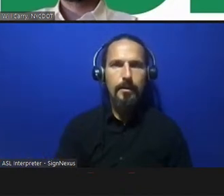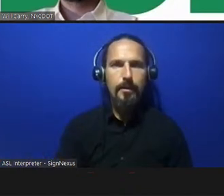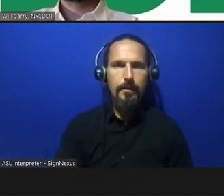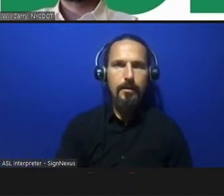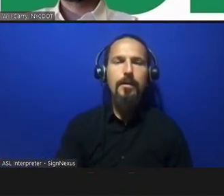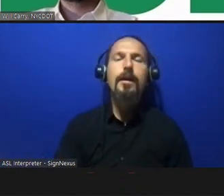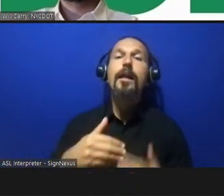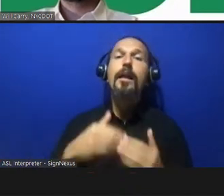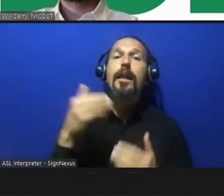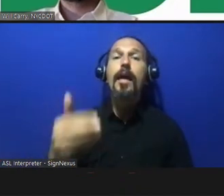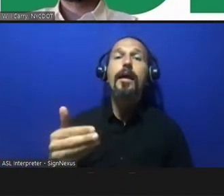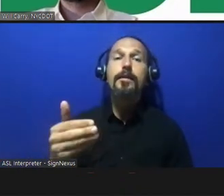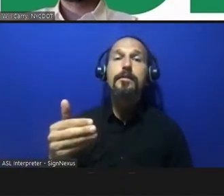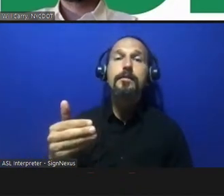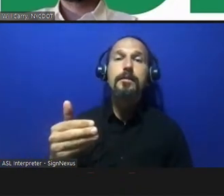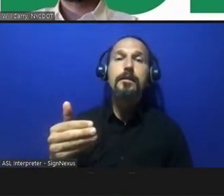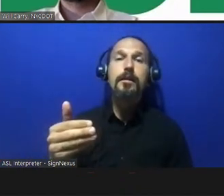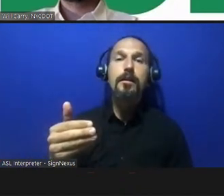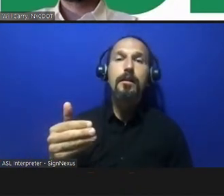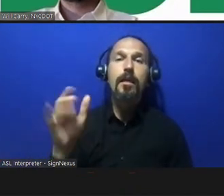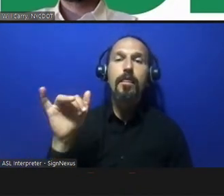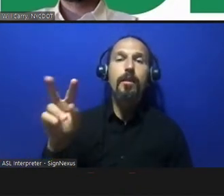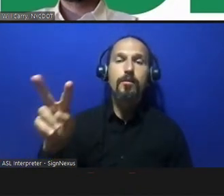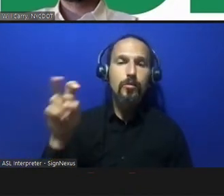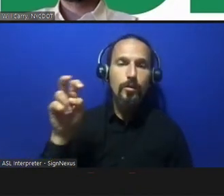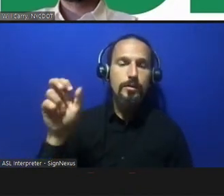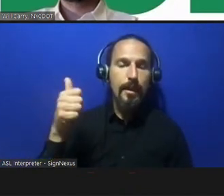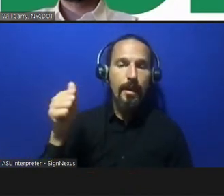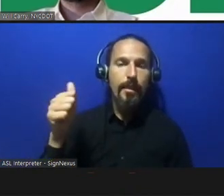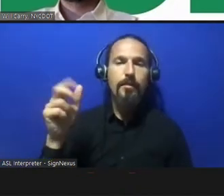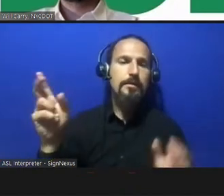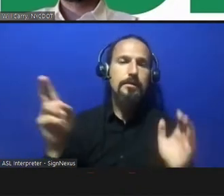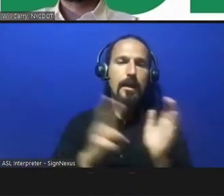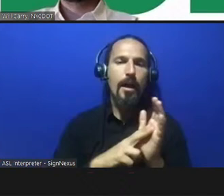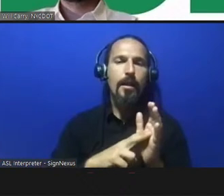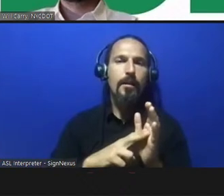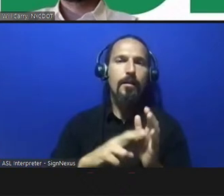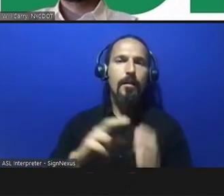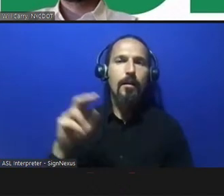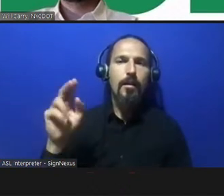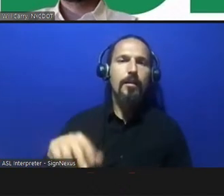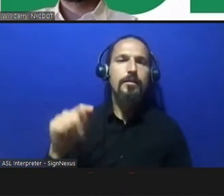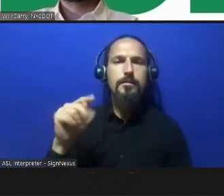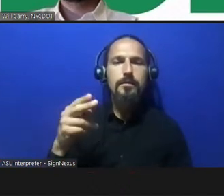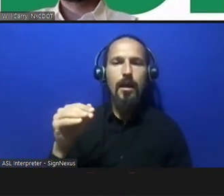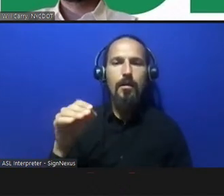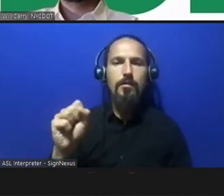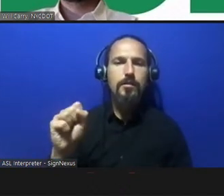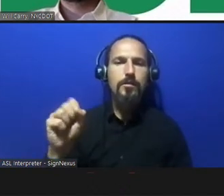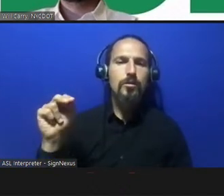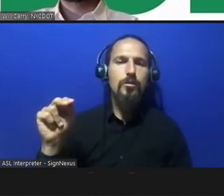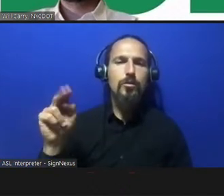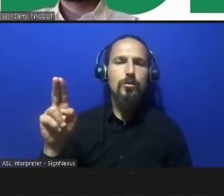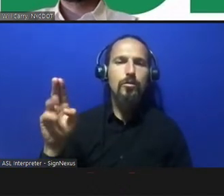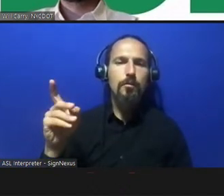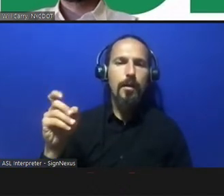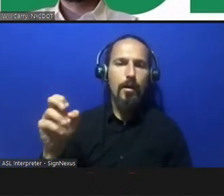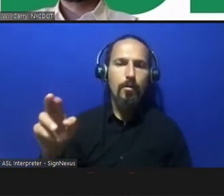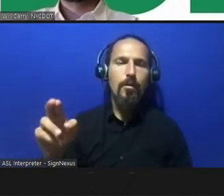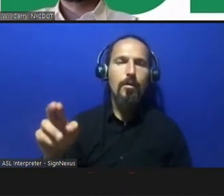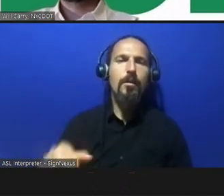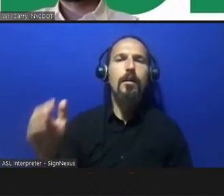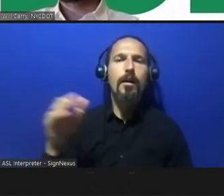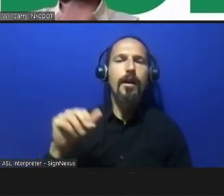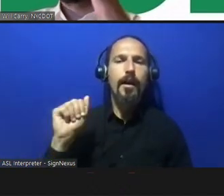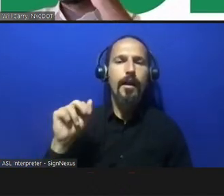our next speaker the 210th to sign up is thomas neubauer followed by angel rodriguez